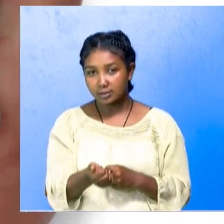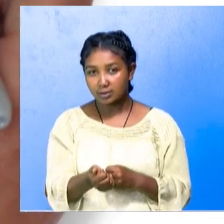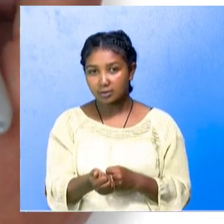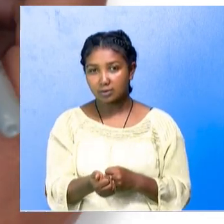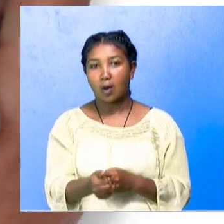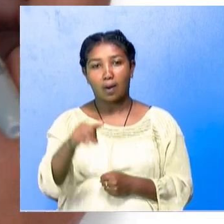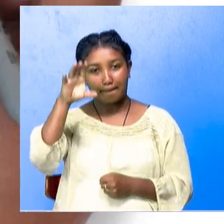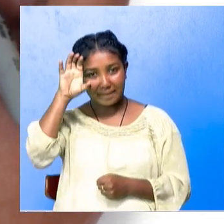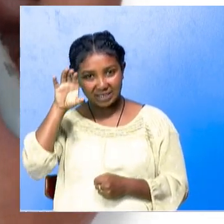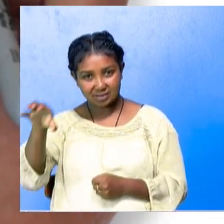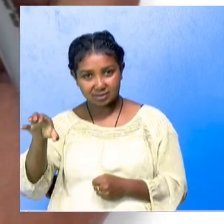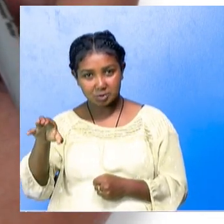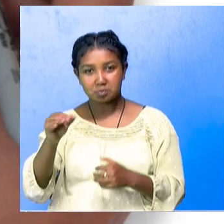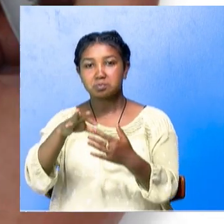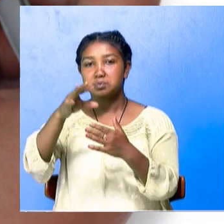must.